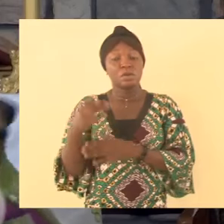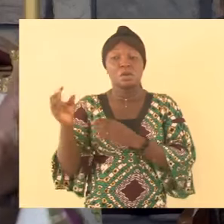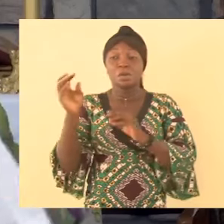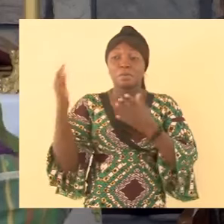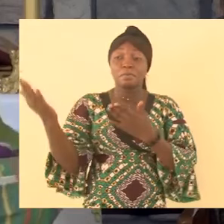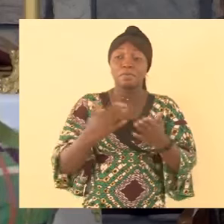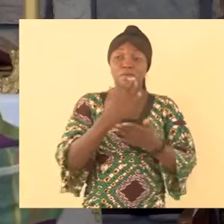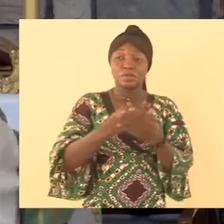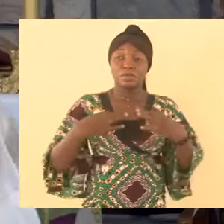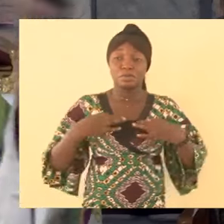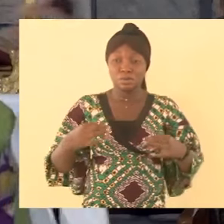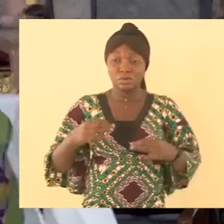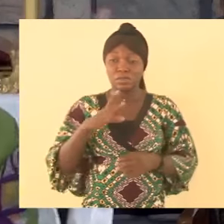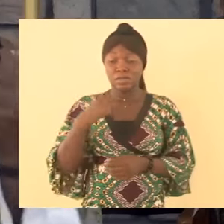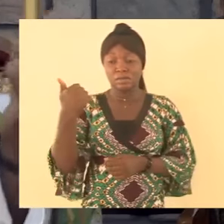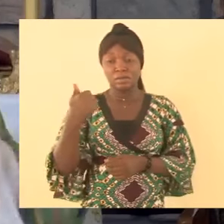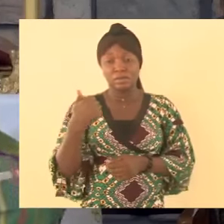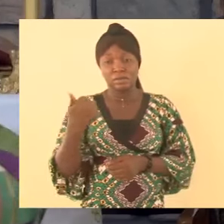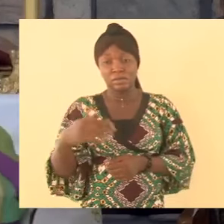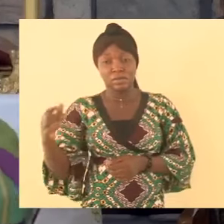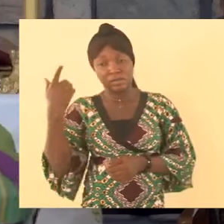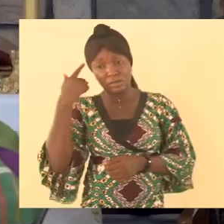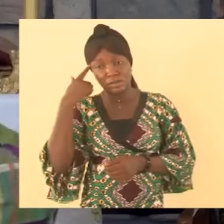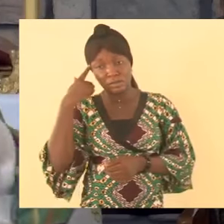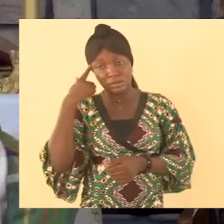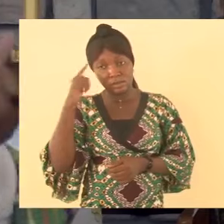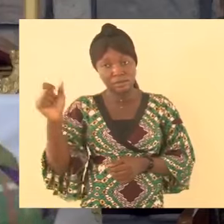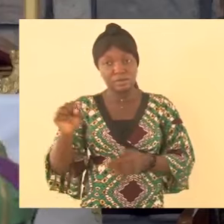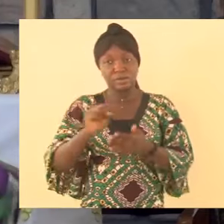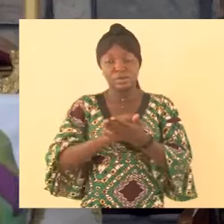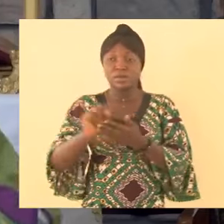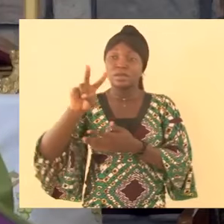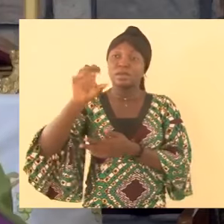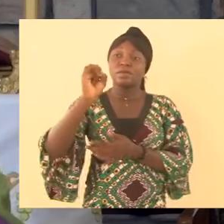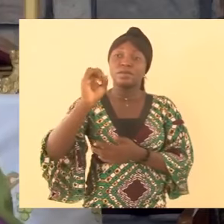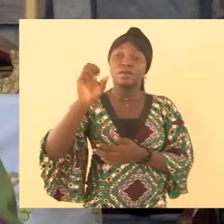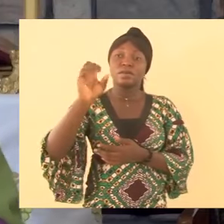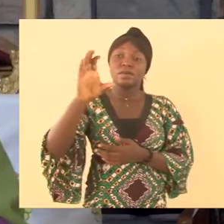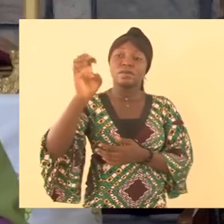when you call for, oh, bring some clothes and some whatever for St. Vincent de Paul for the poor,